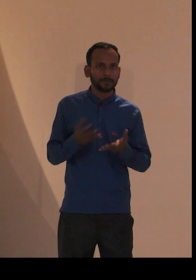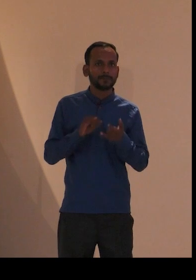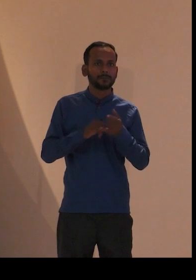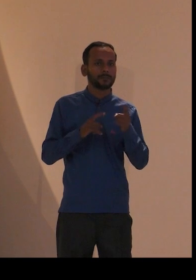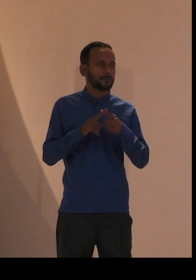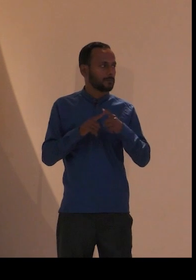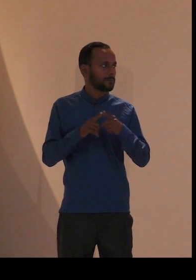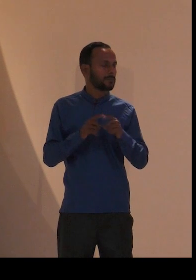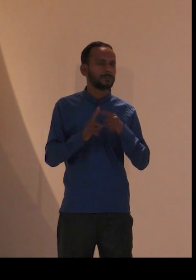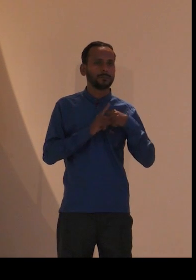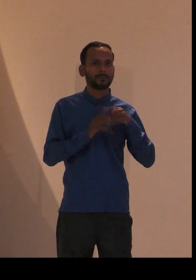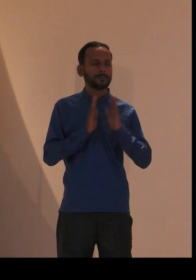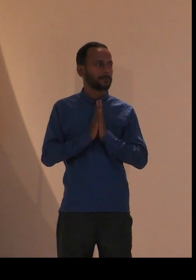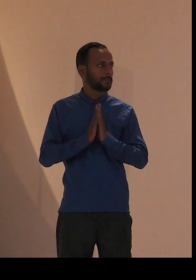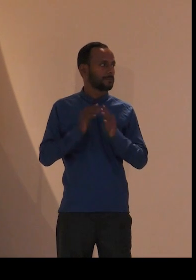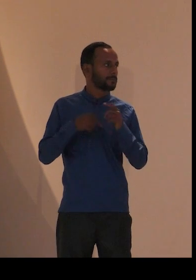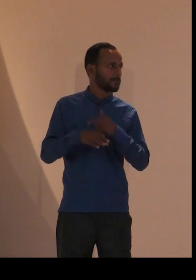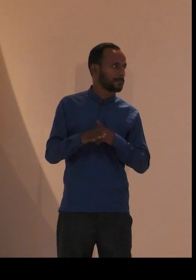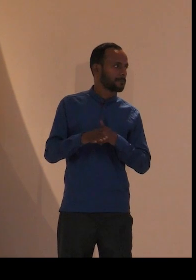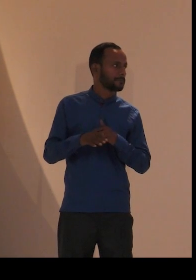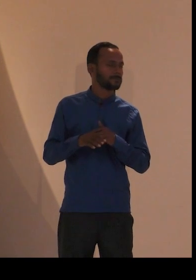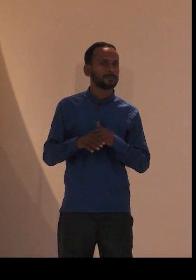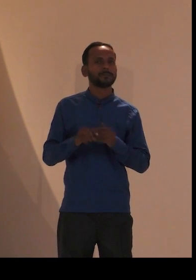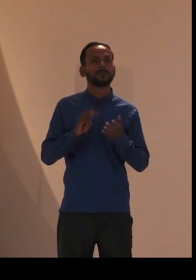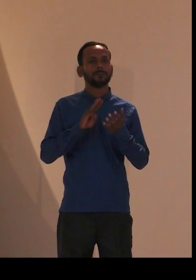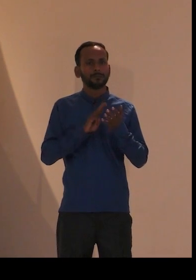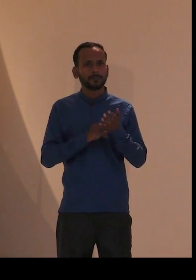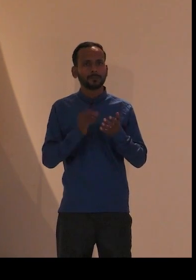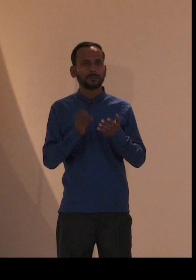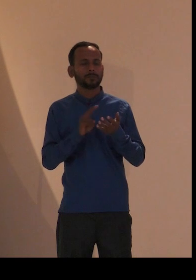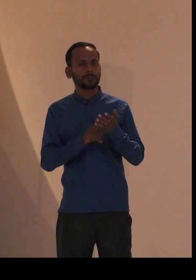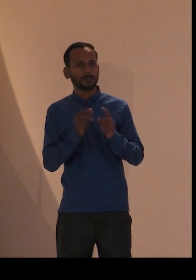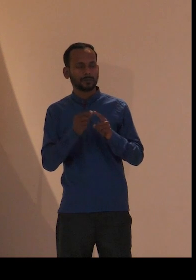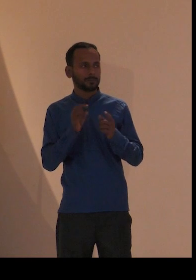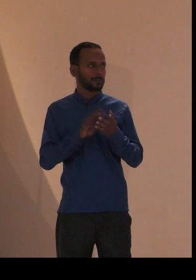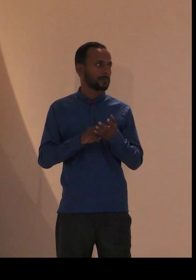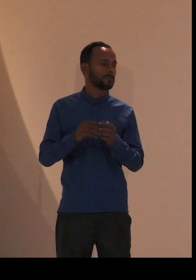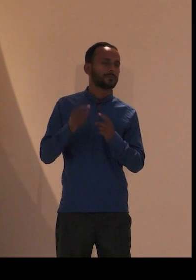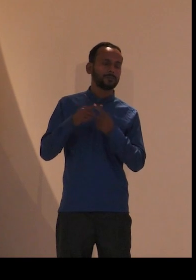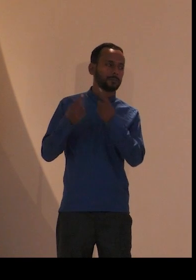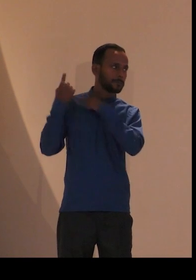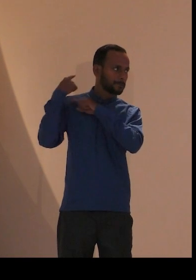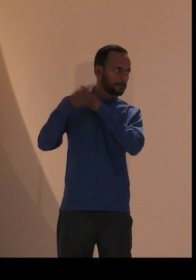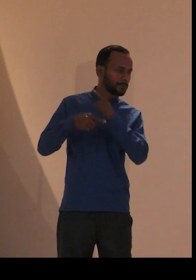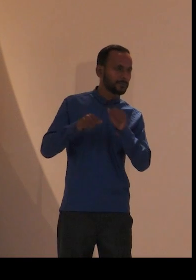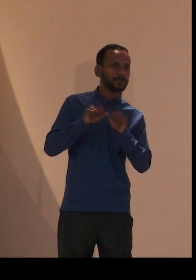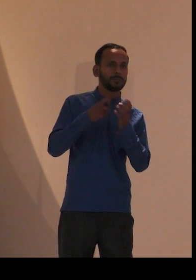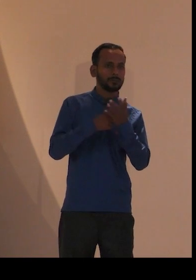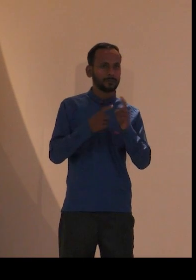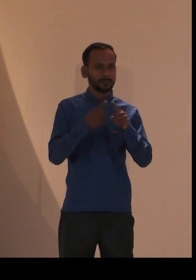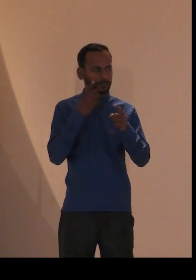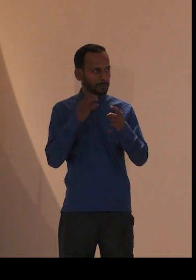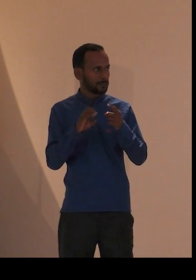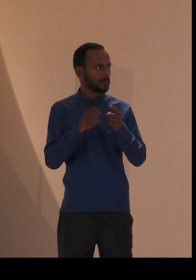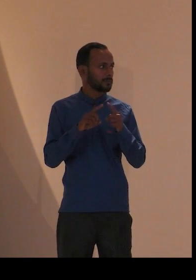today. But they don't know anything else about the surrounding monuments, about the history, about the architecture, and about the art. So the initiative